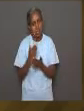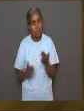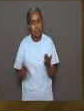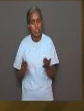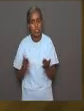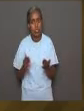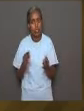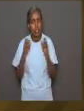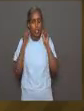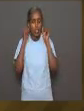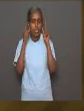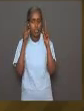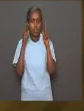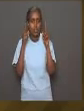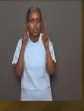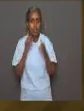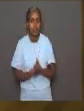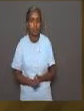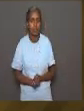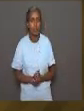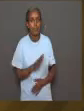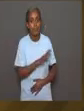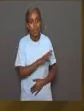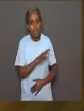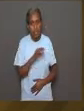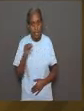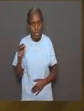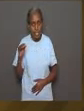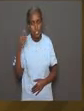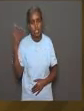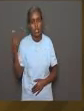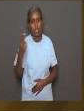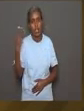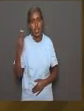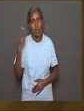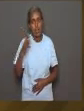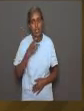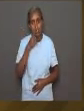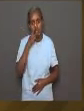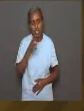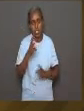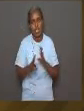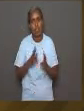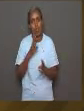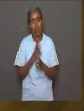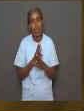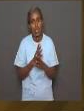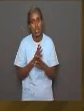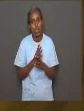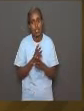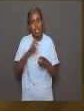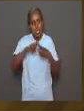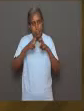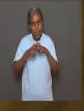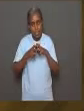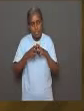that we can understand and that applies to the real-world scenario